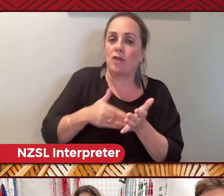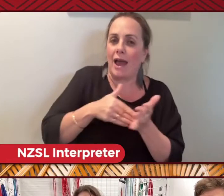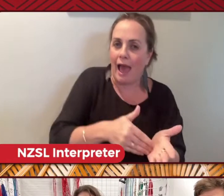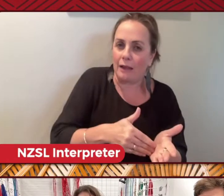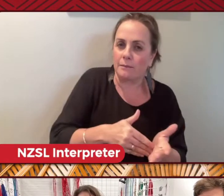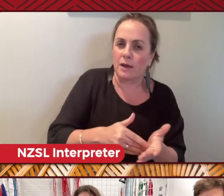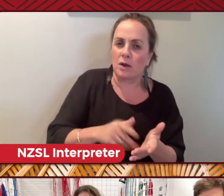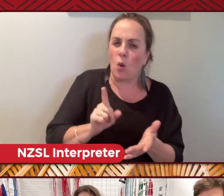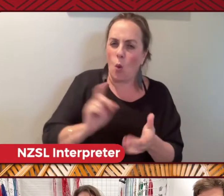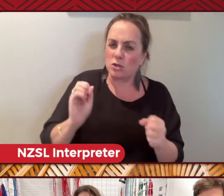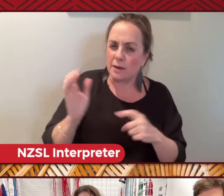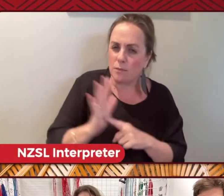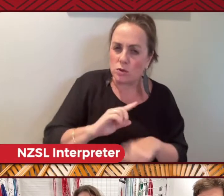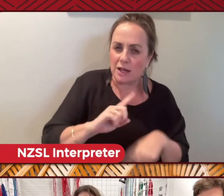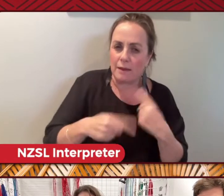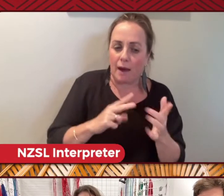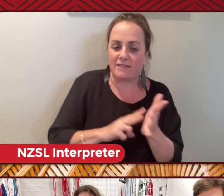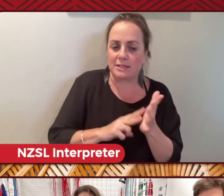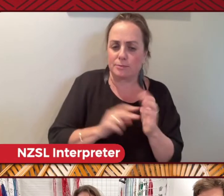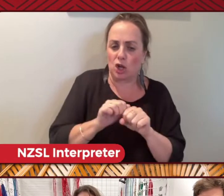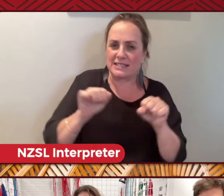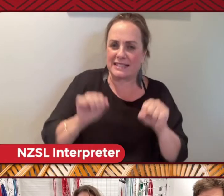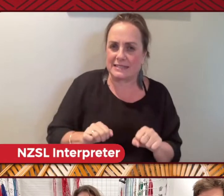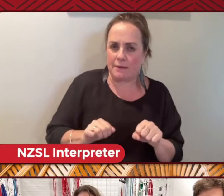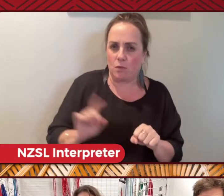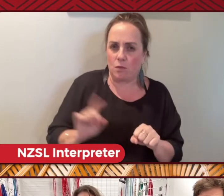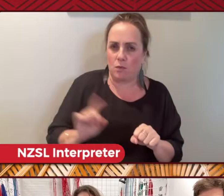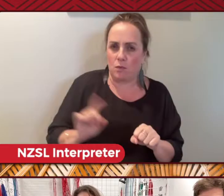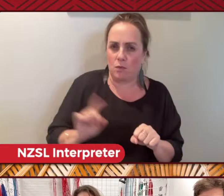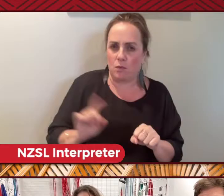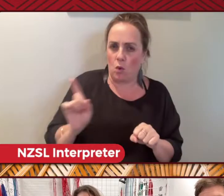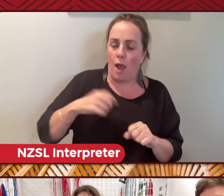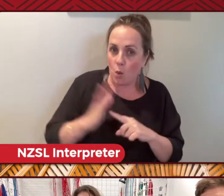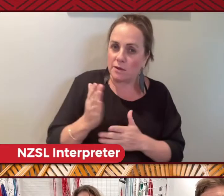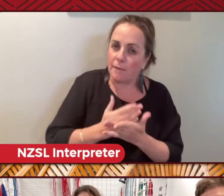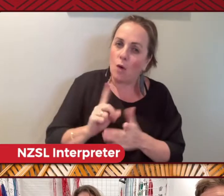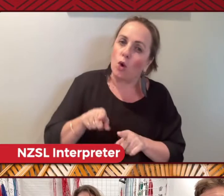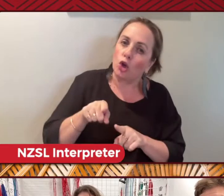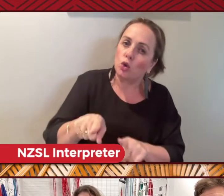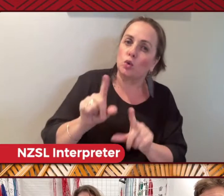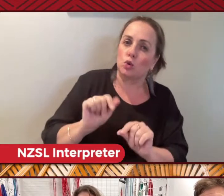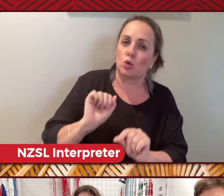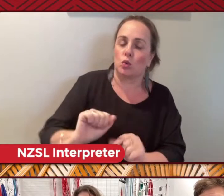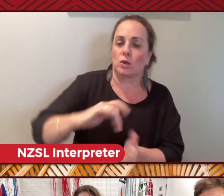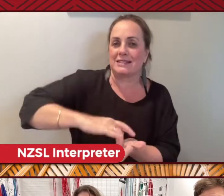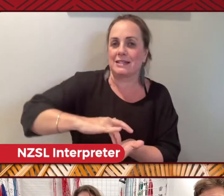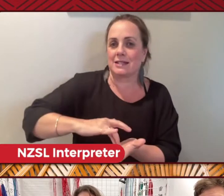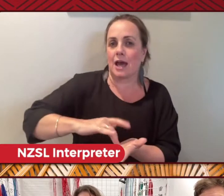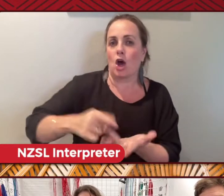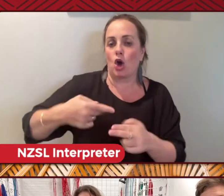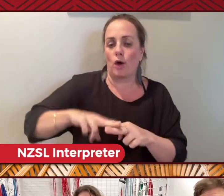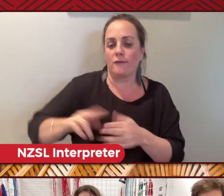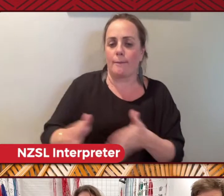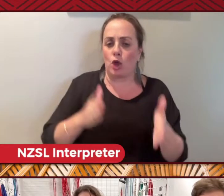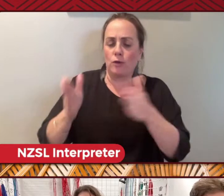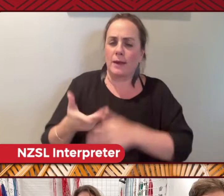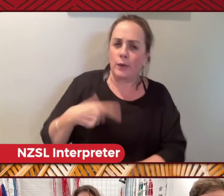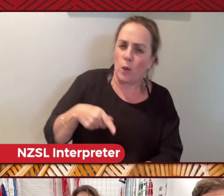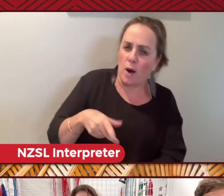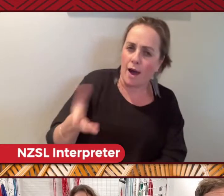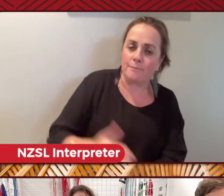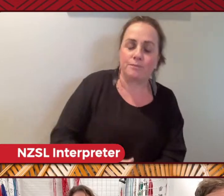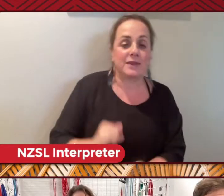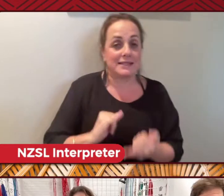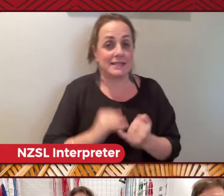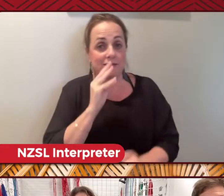so important about the vestibular system, and why is it a key part of what you practice at the Centre of Movement? Stephen speaking.